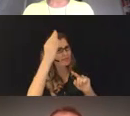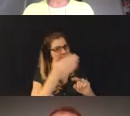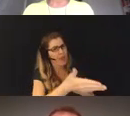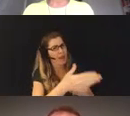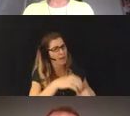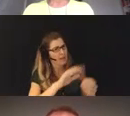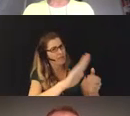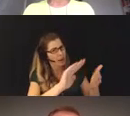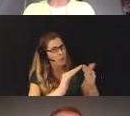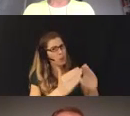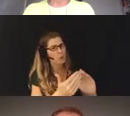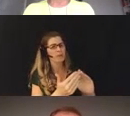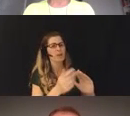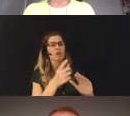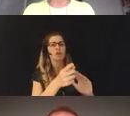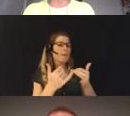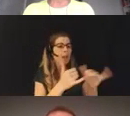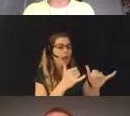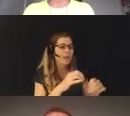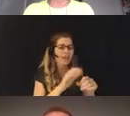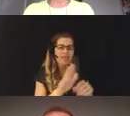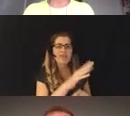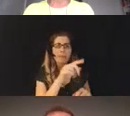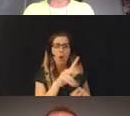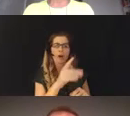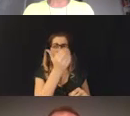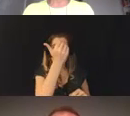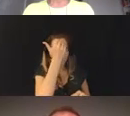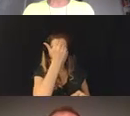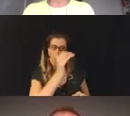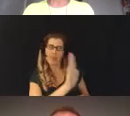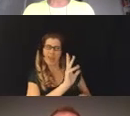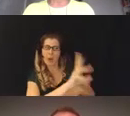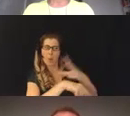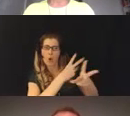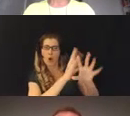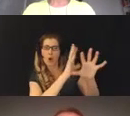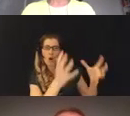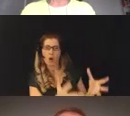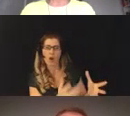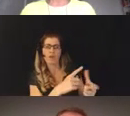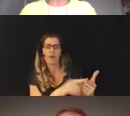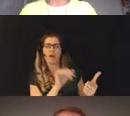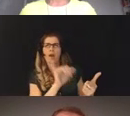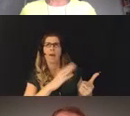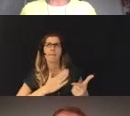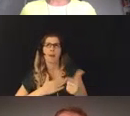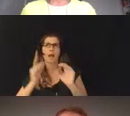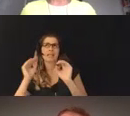Play sports in the local parks. Get to know their reality so that you can better contextualize learning within your